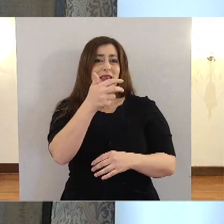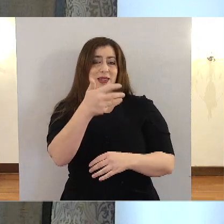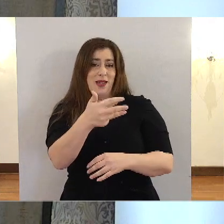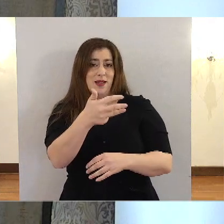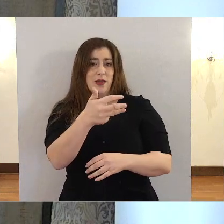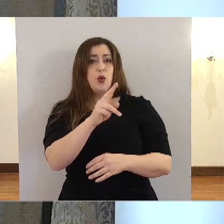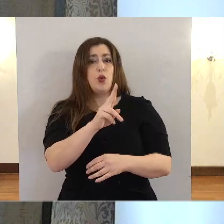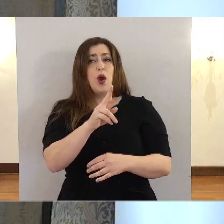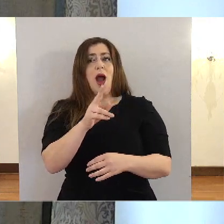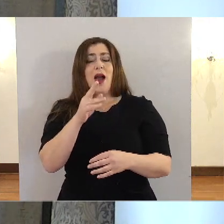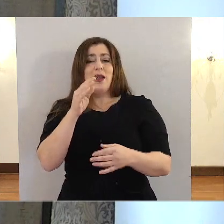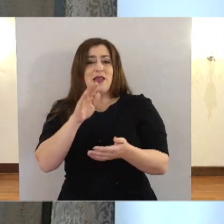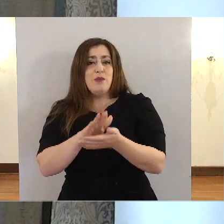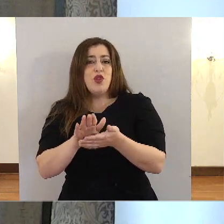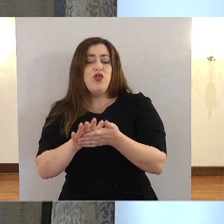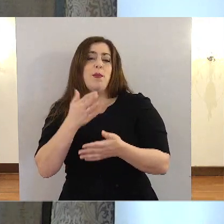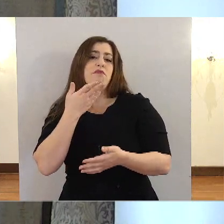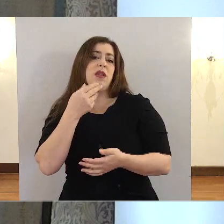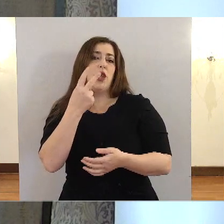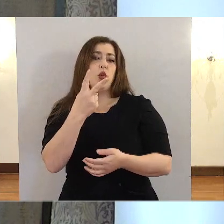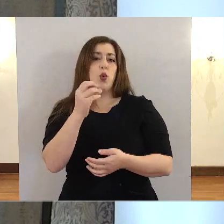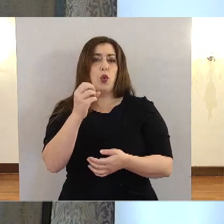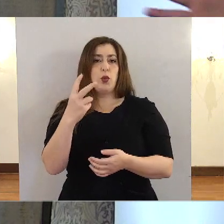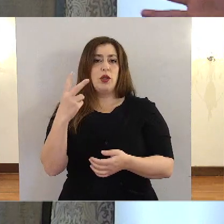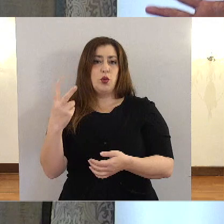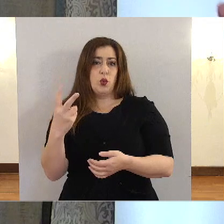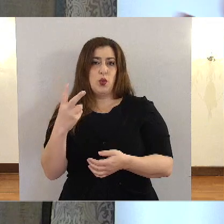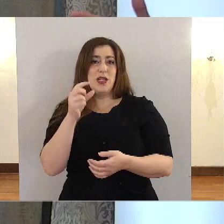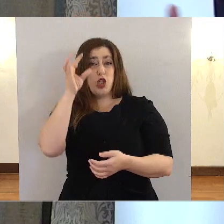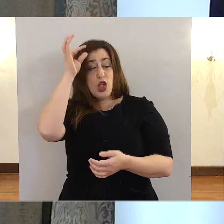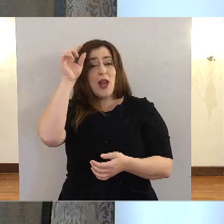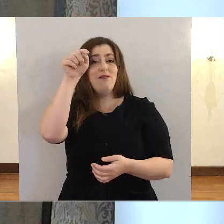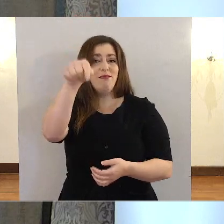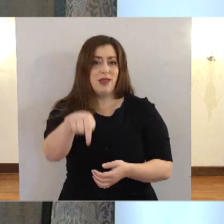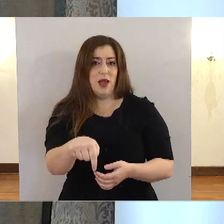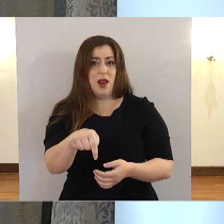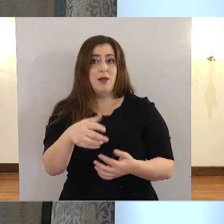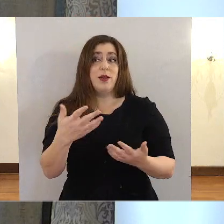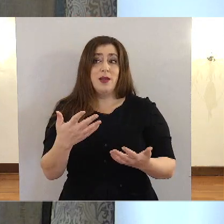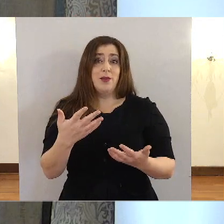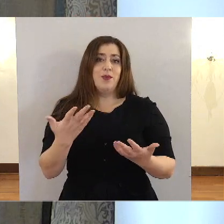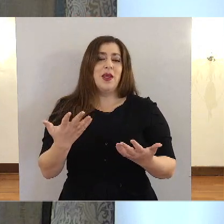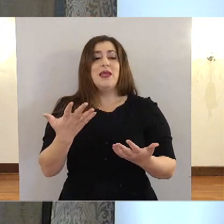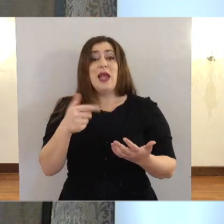of next month. Due to the COVID, this project had to be extended just